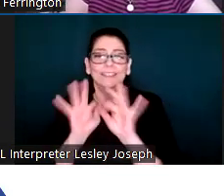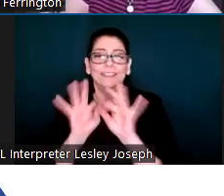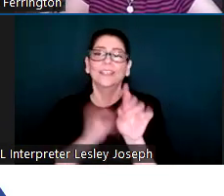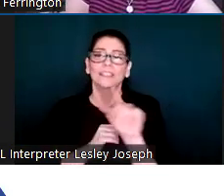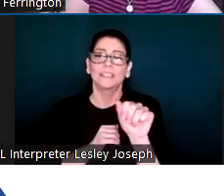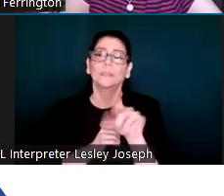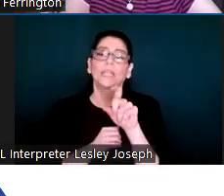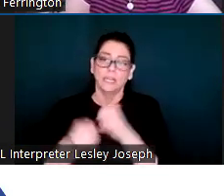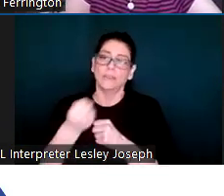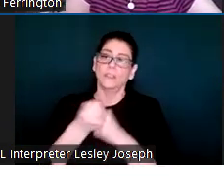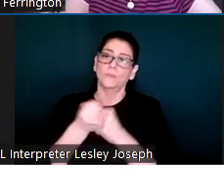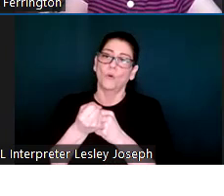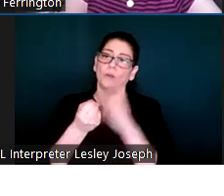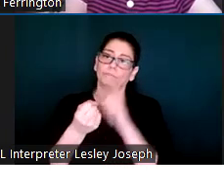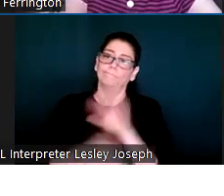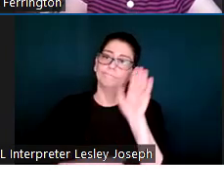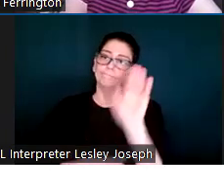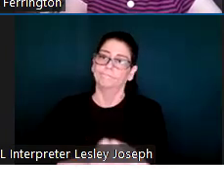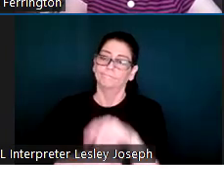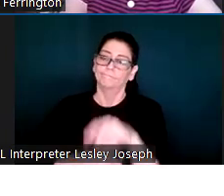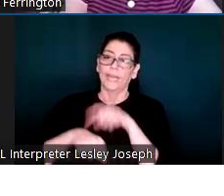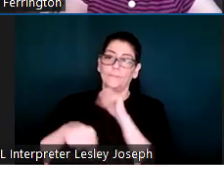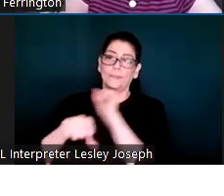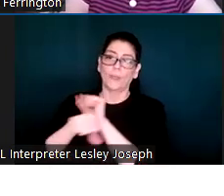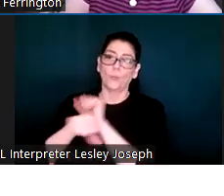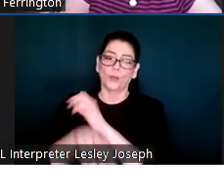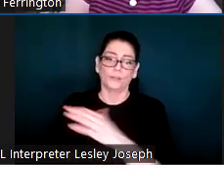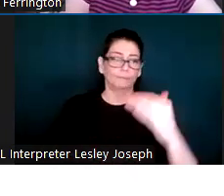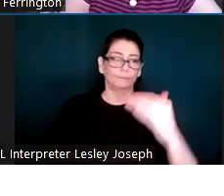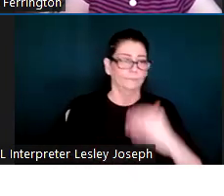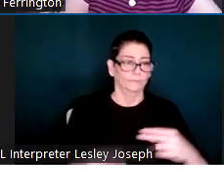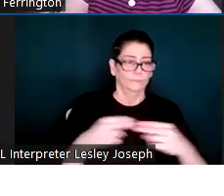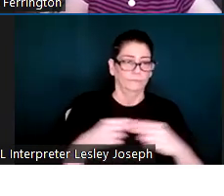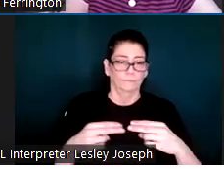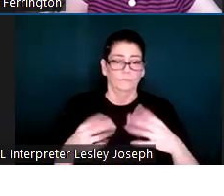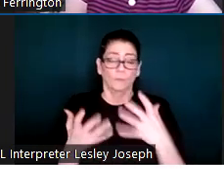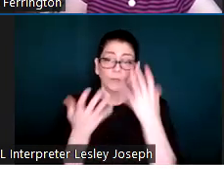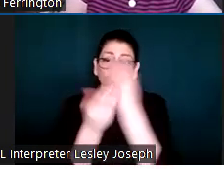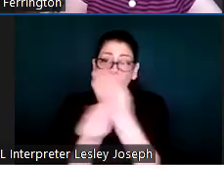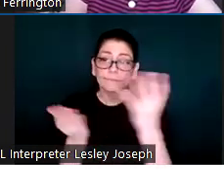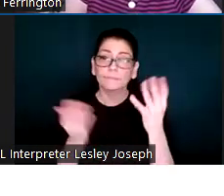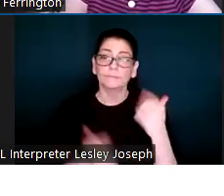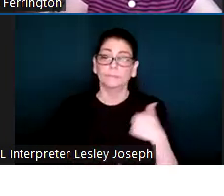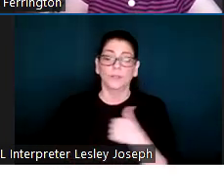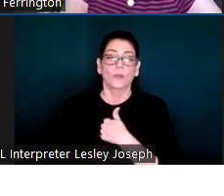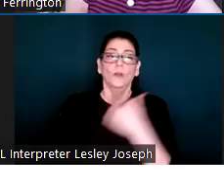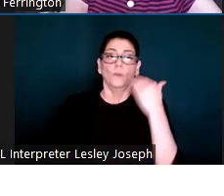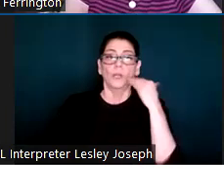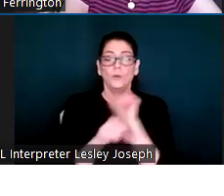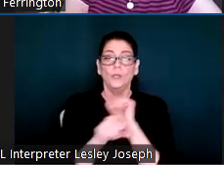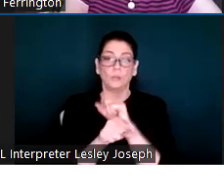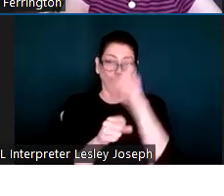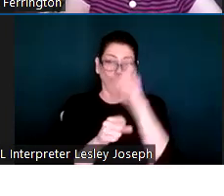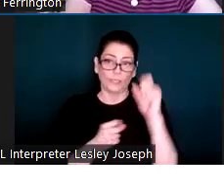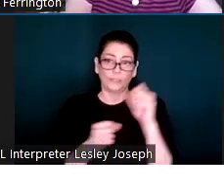So if we go to the next slide, we would like to share that we know that employment strategies can